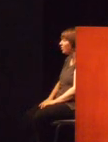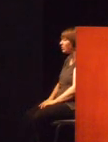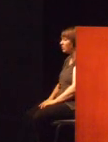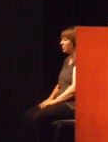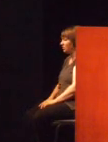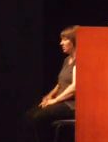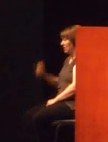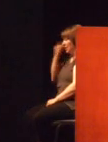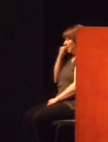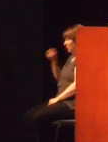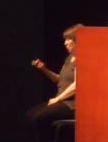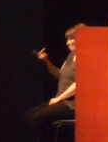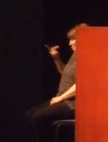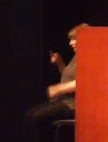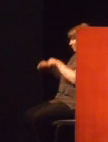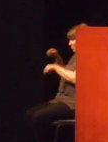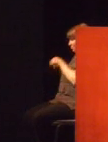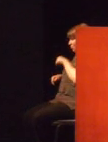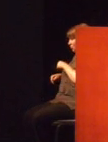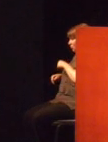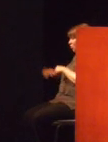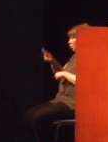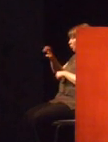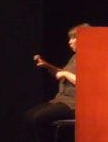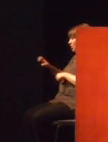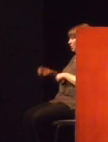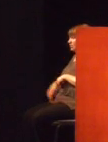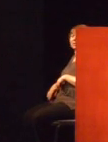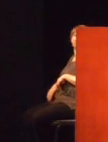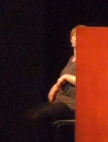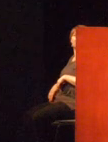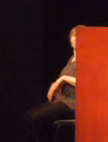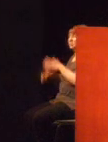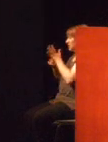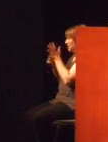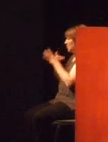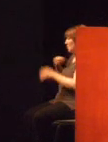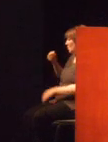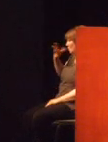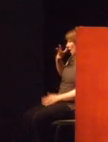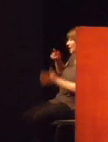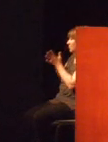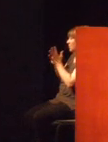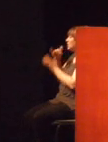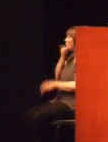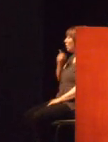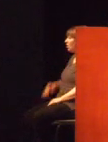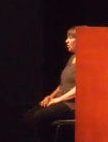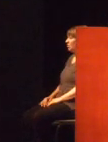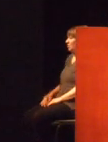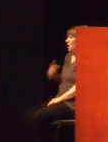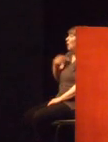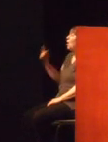in reintegration stage will also say, to be white is to be wrong. So I'm just always gonna be wrong about this. Why do I even try? I'm not gonna try to get it